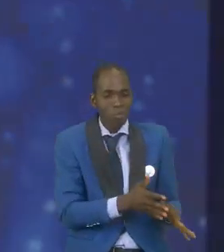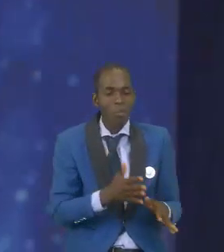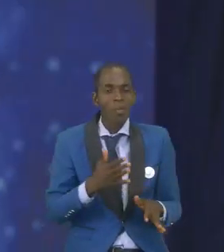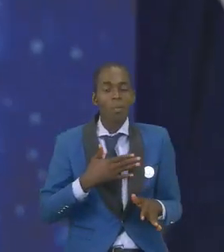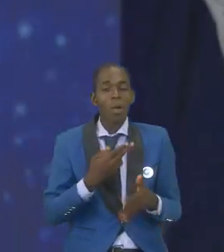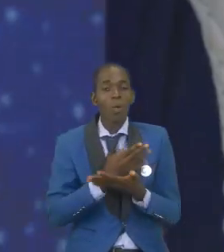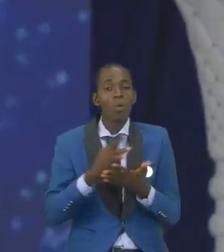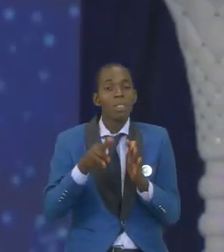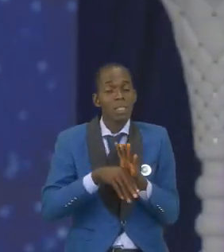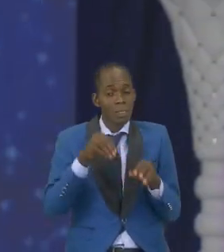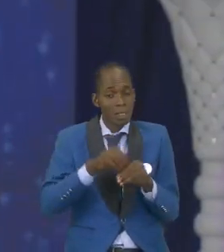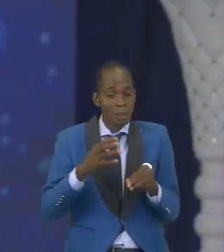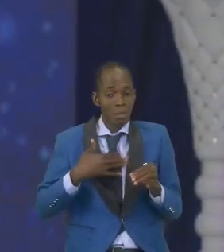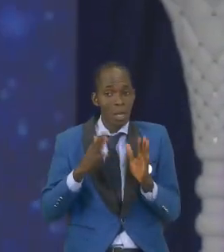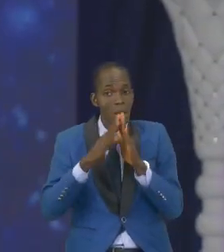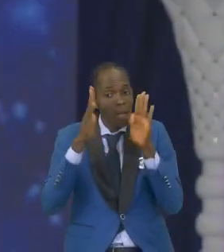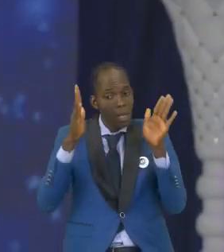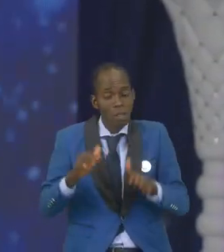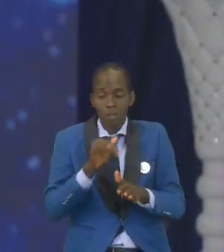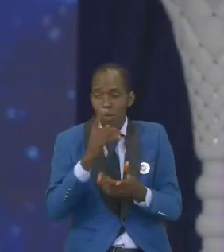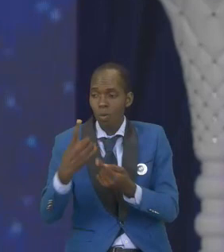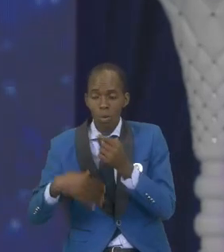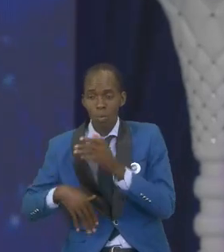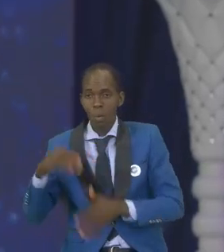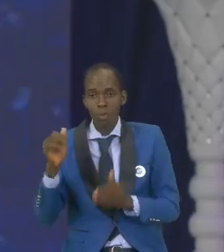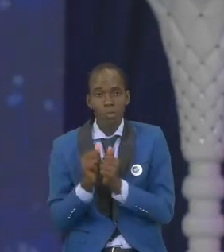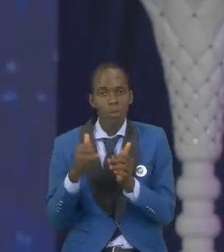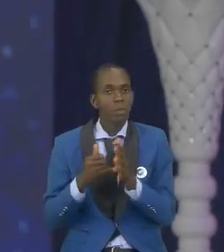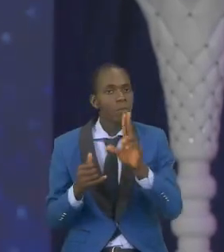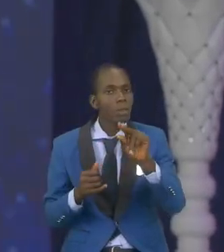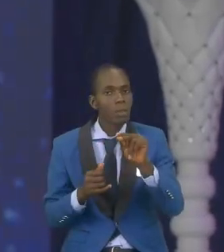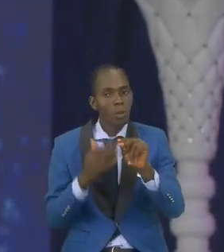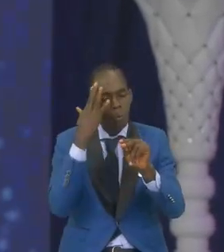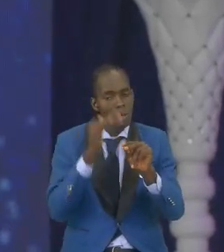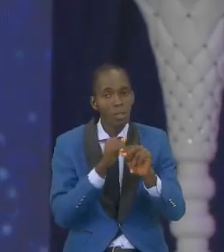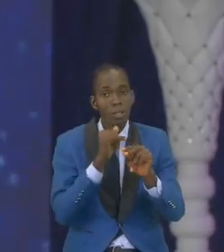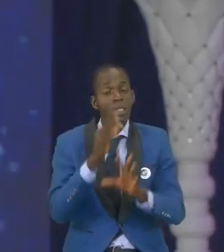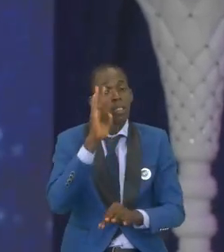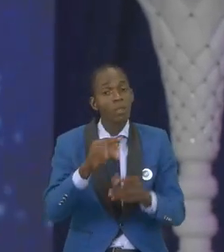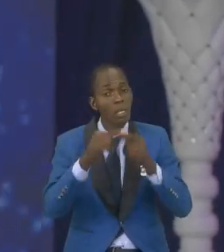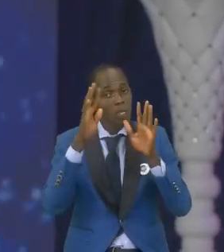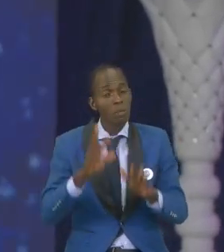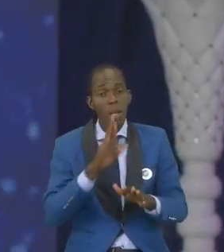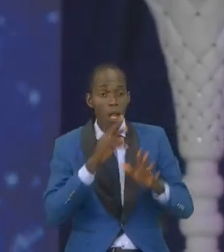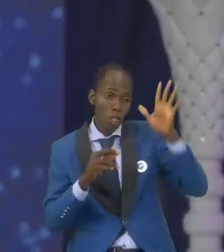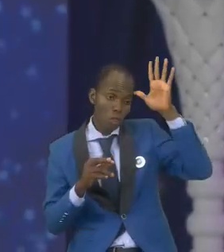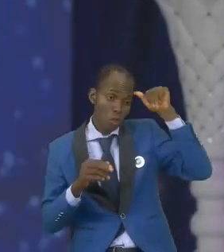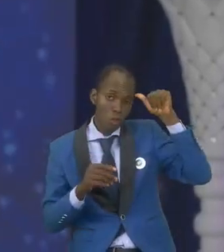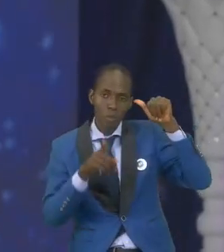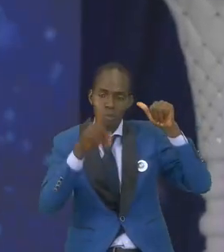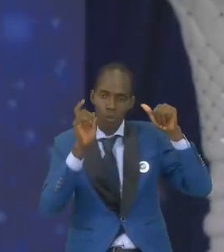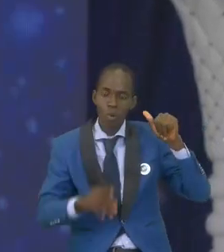room. I shouldn't have come out. Why not? If they are stubborn, you must remain stubborn